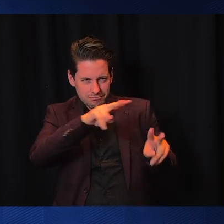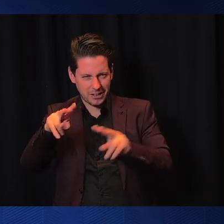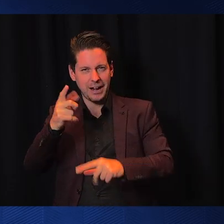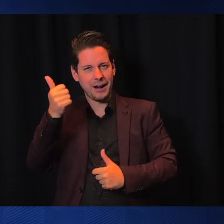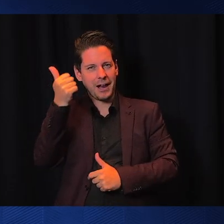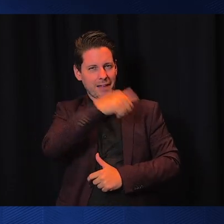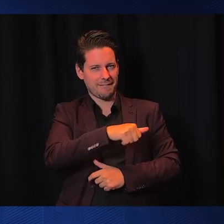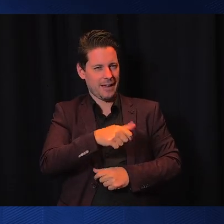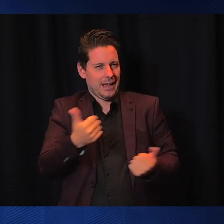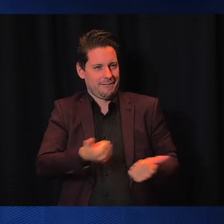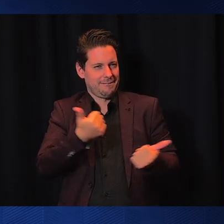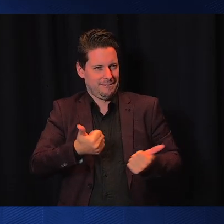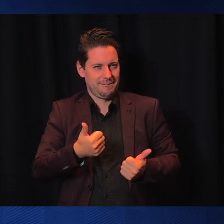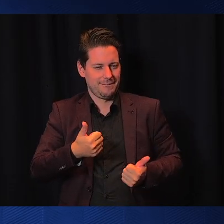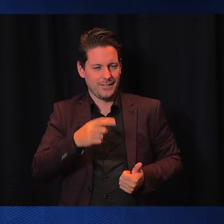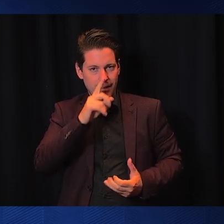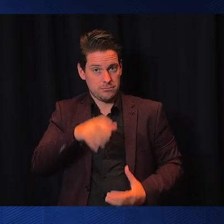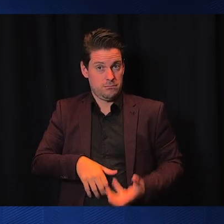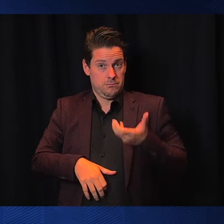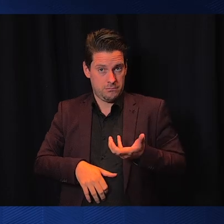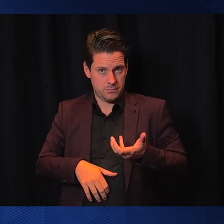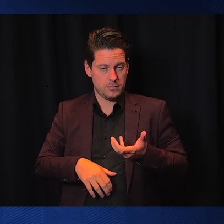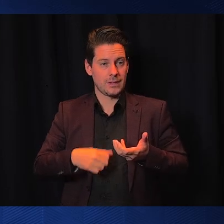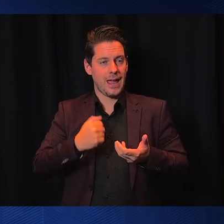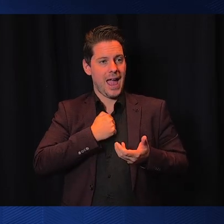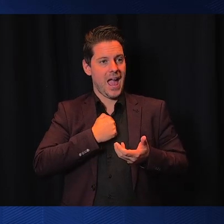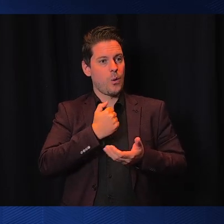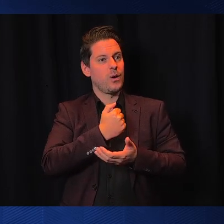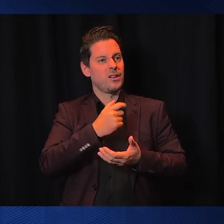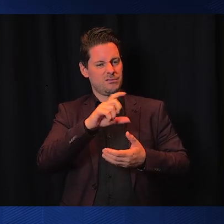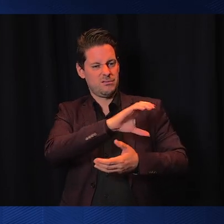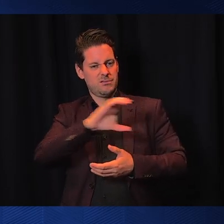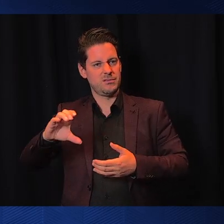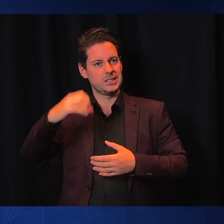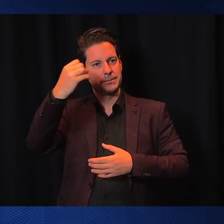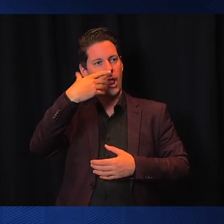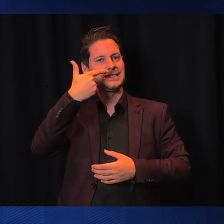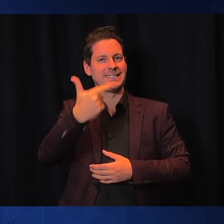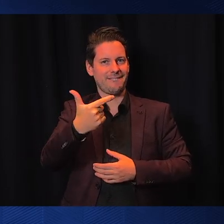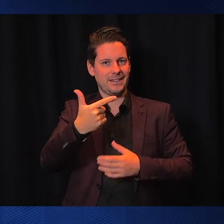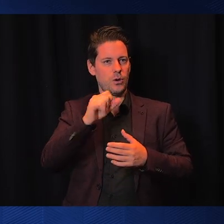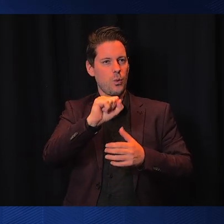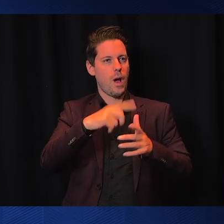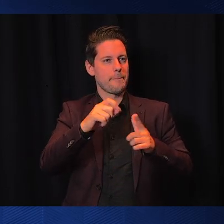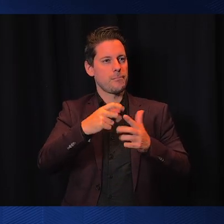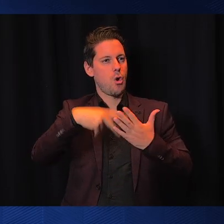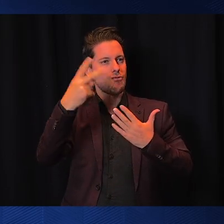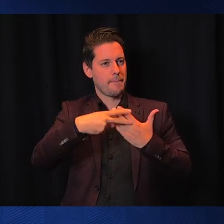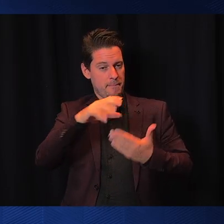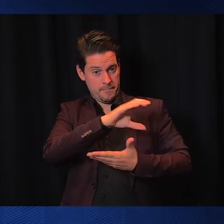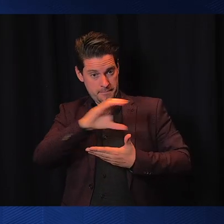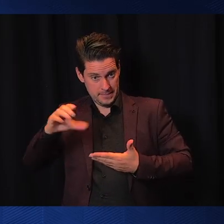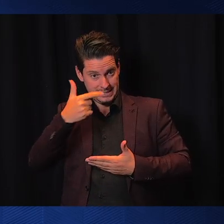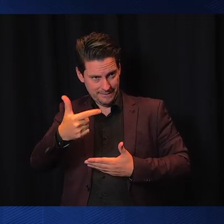I reckon we're going to be fine with this. If you go into the Spotlight 7 on your conference app, and you click